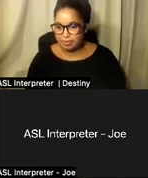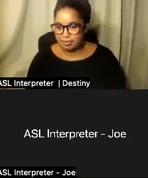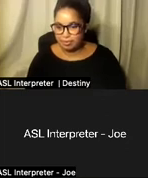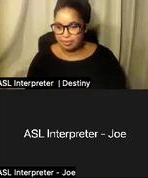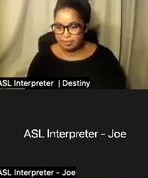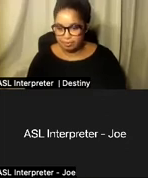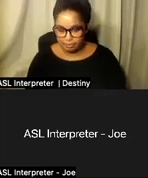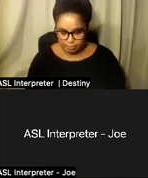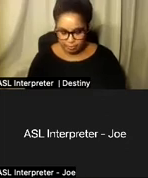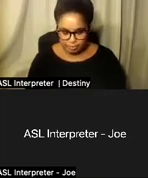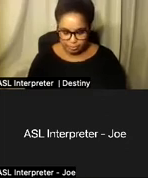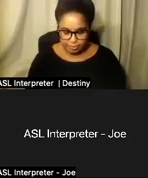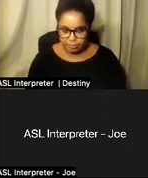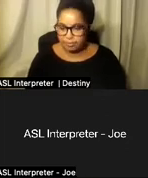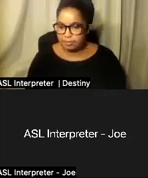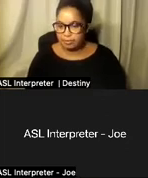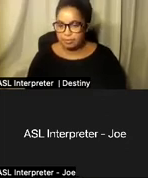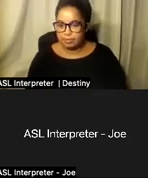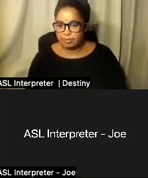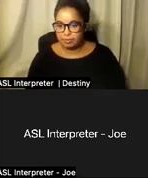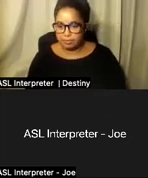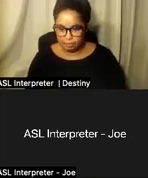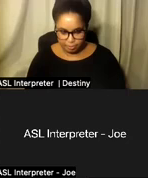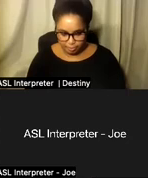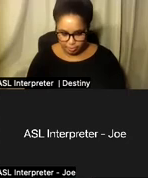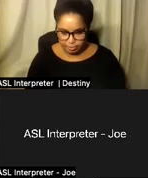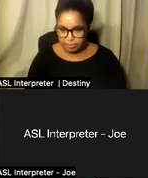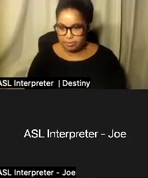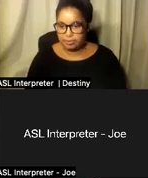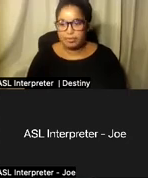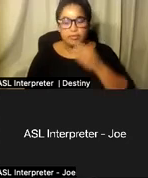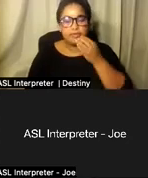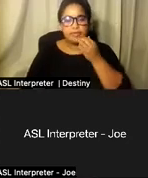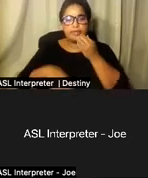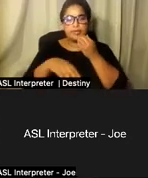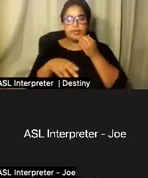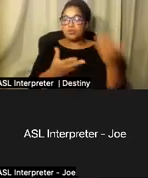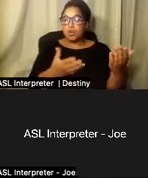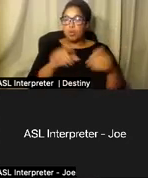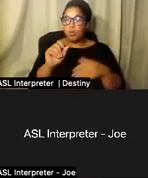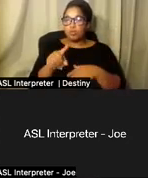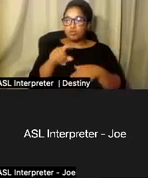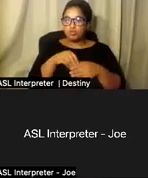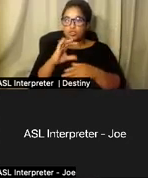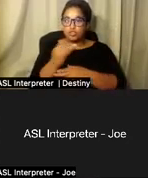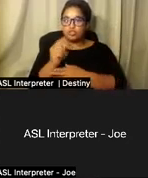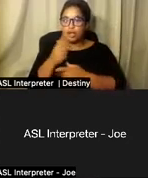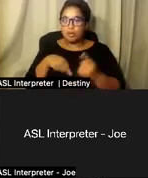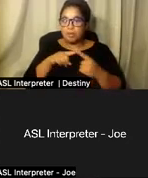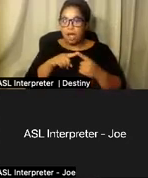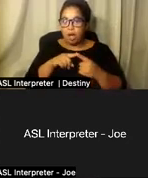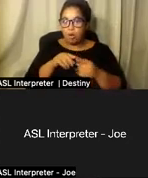passed it two times. Just FYI, there was actually the question that was asked there was asked in the chat about